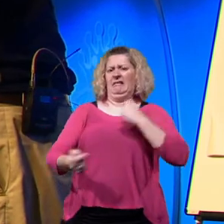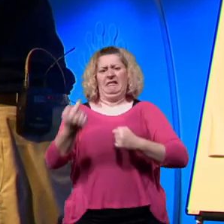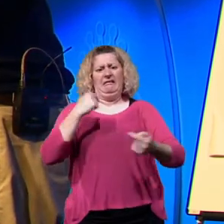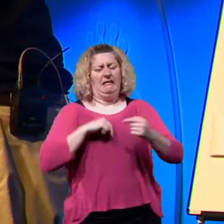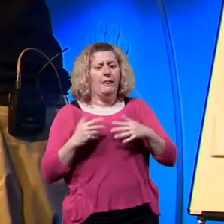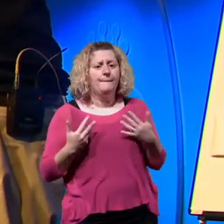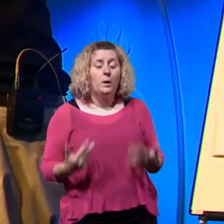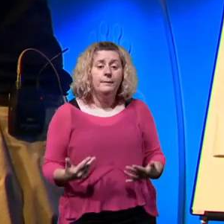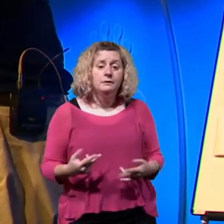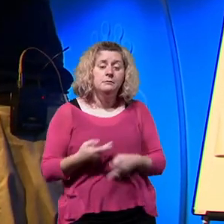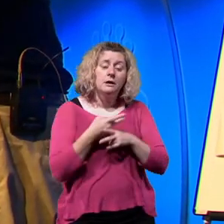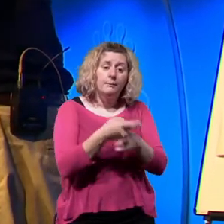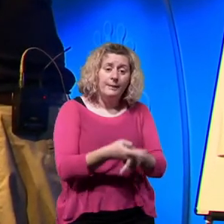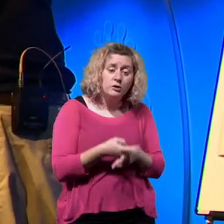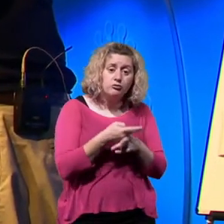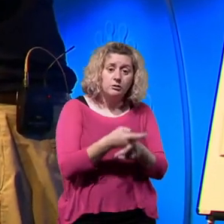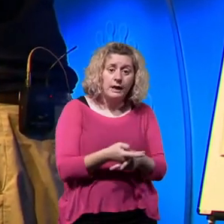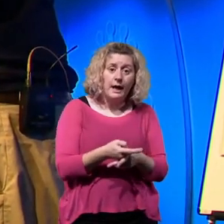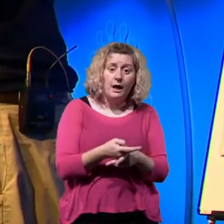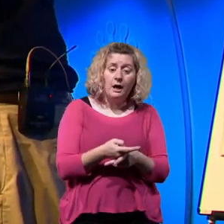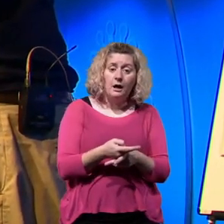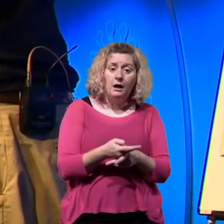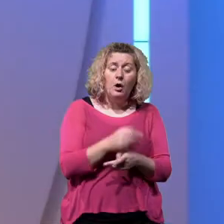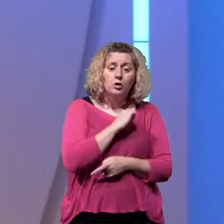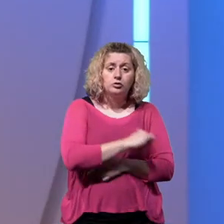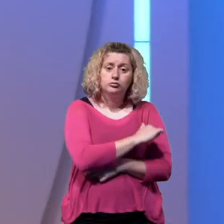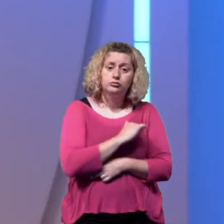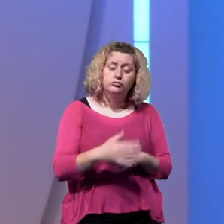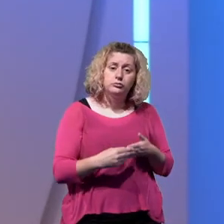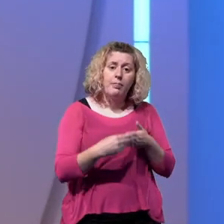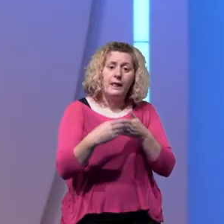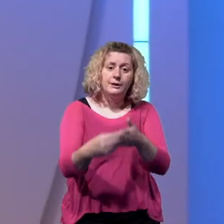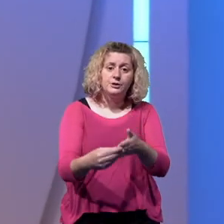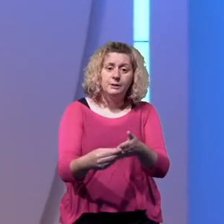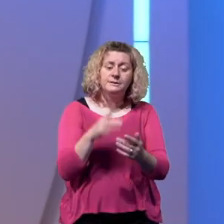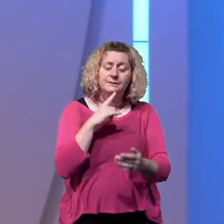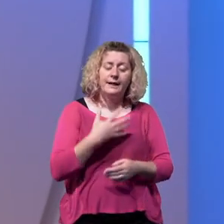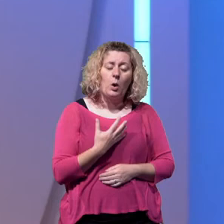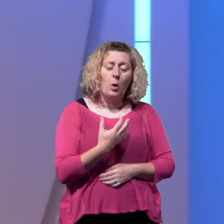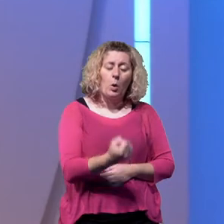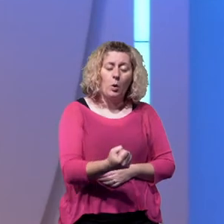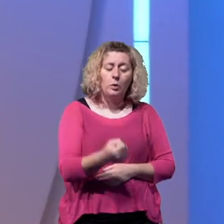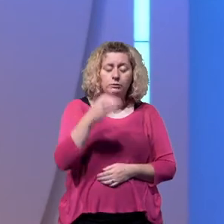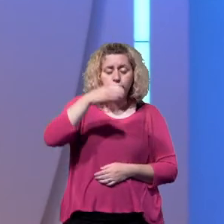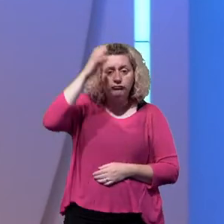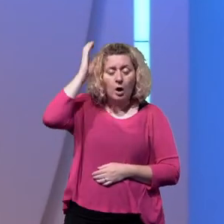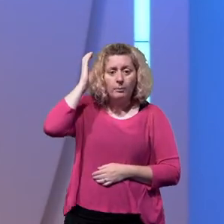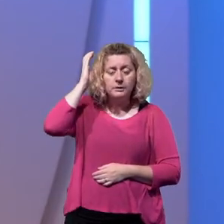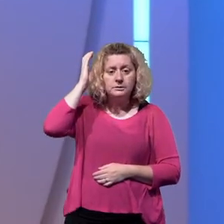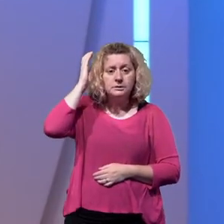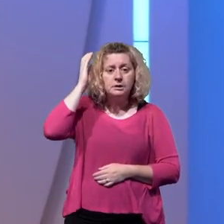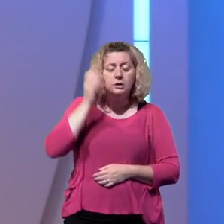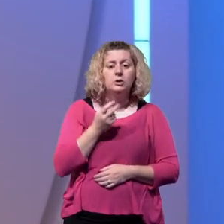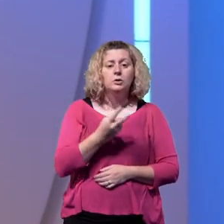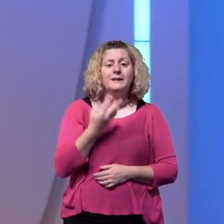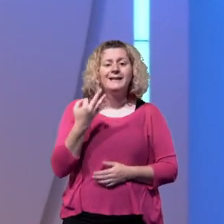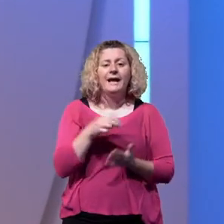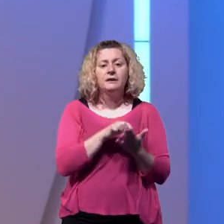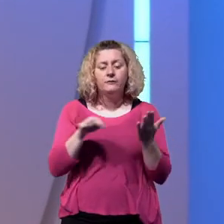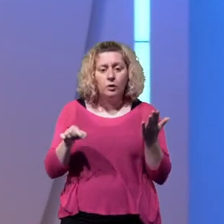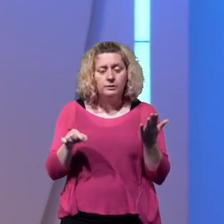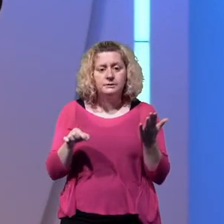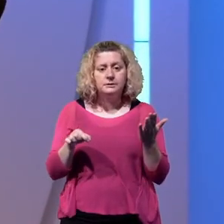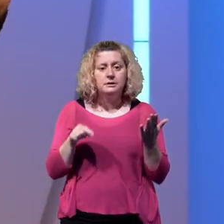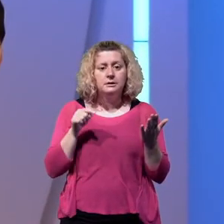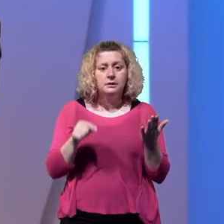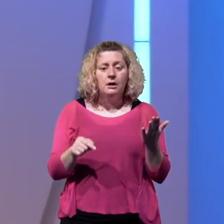say to people, we hold on to Romans 8, 28. All things work together for my good. What is my good? The glory of God.